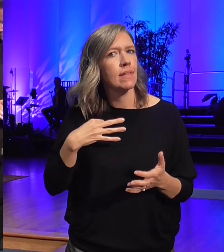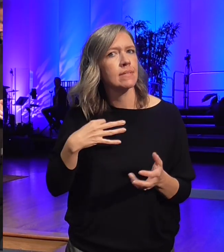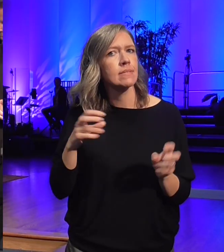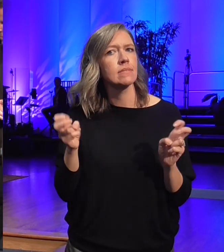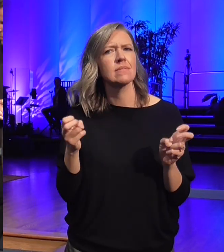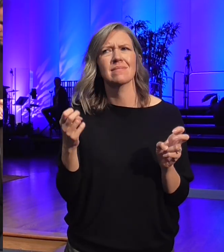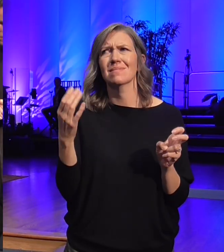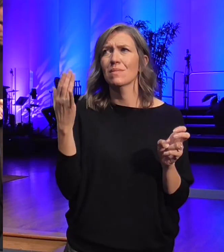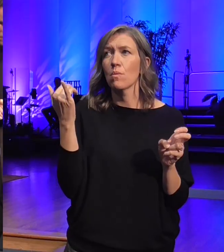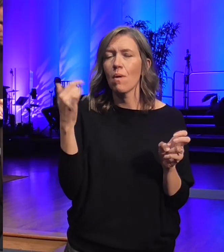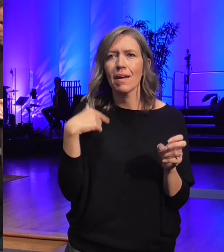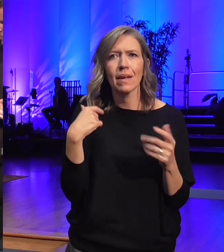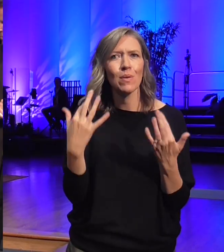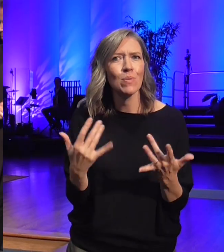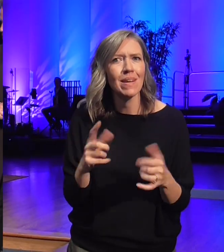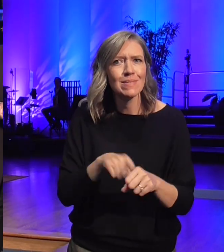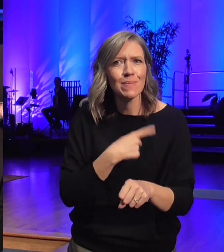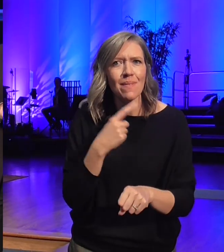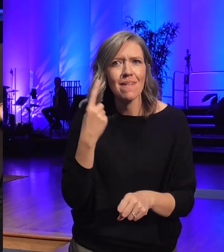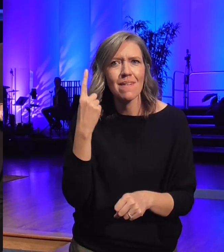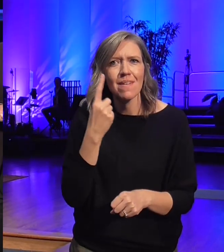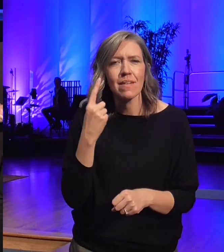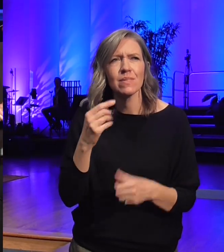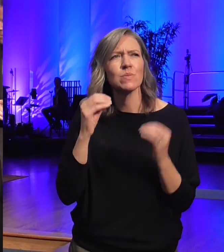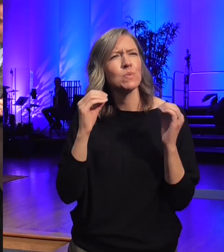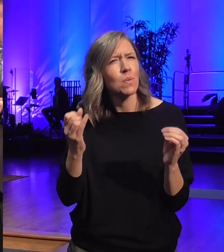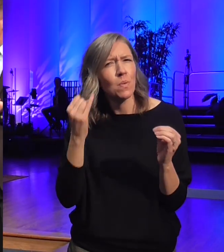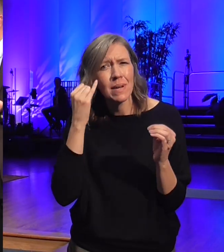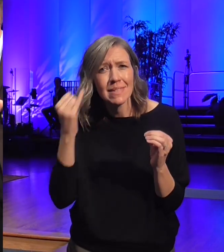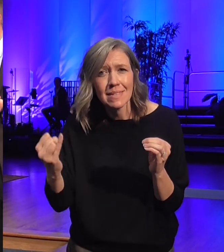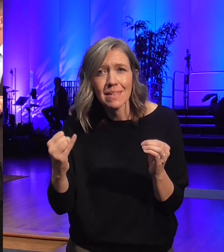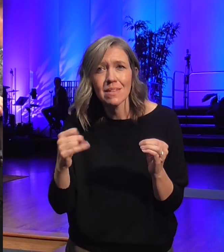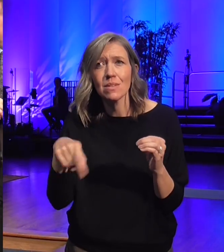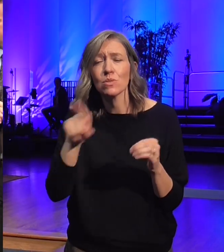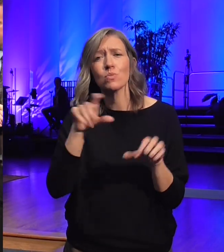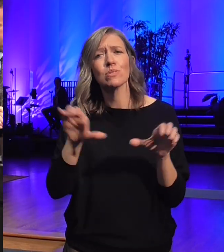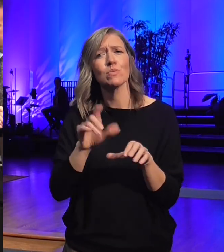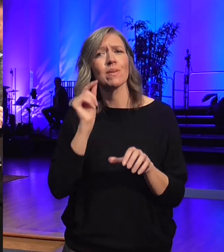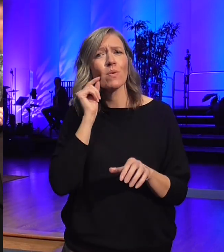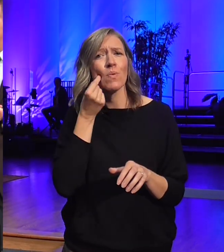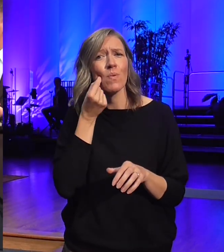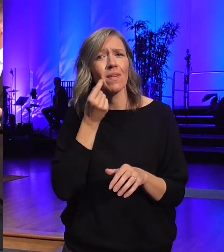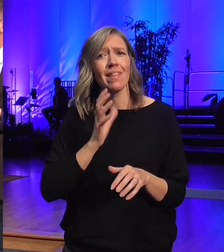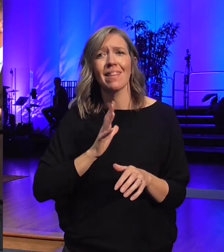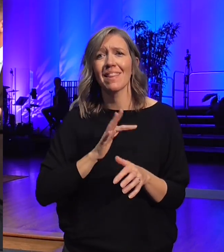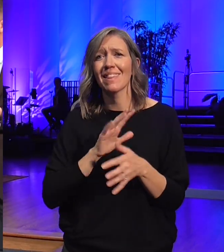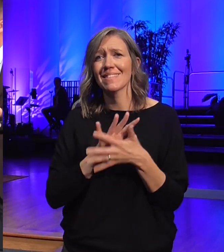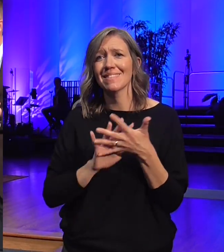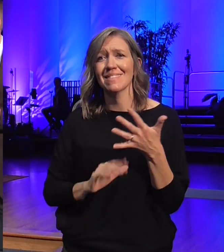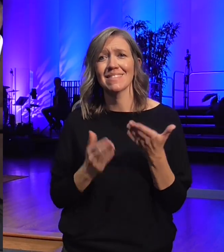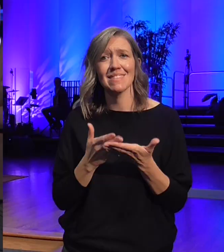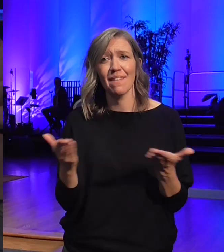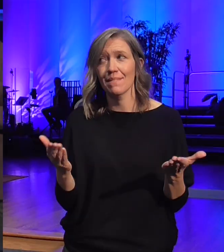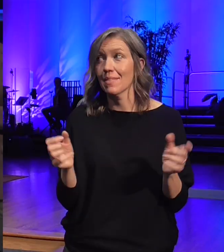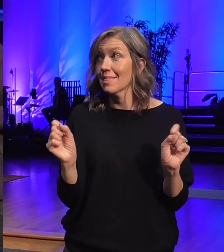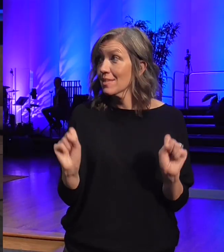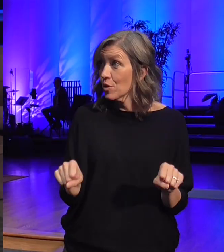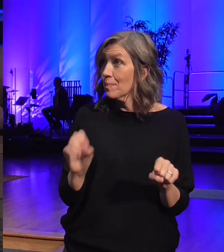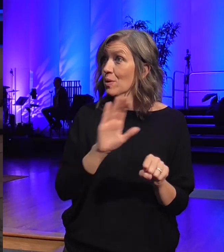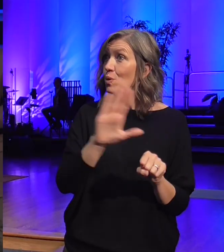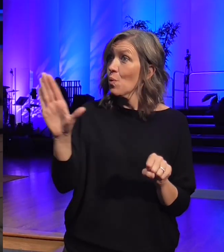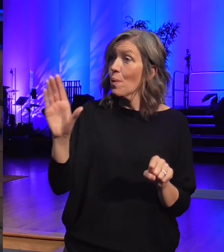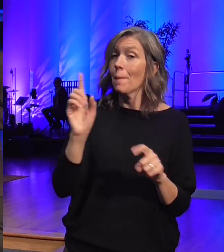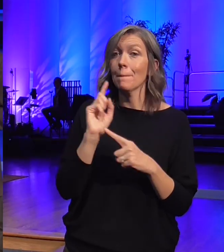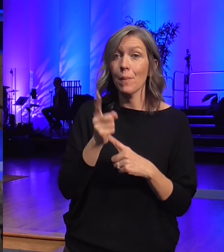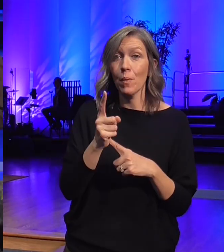volunteers. Why did I wait so long? And I had no idea you were doing such cool stuff. So this could be your moment. In fact, I'm certain for